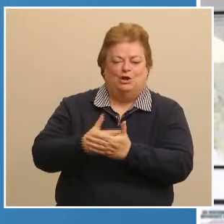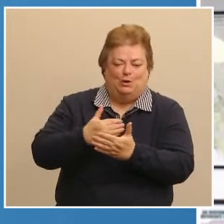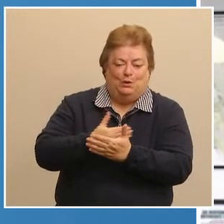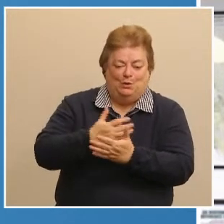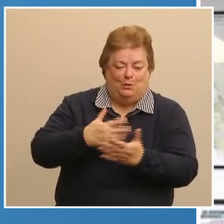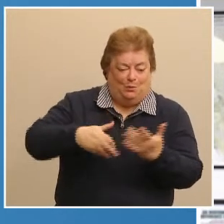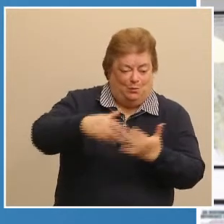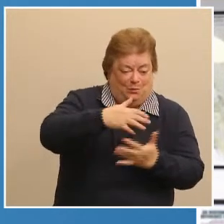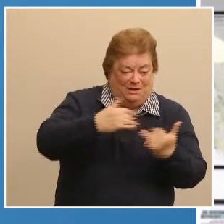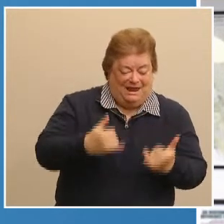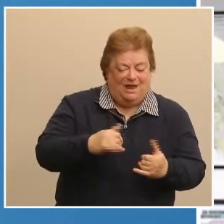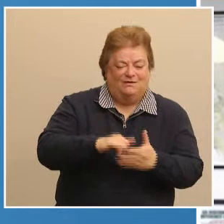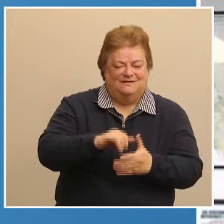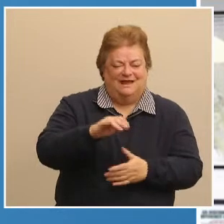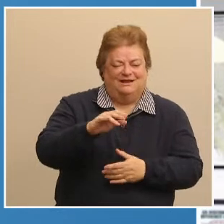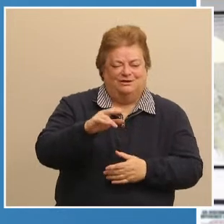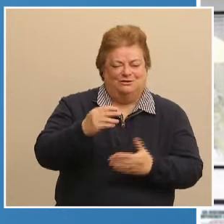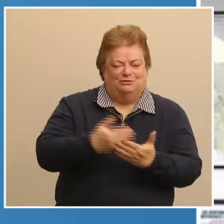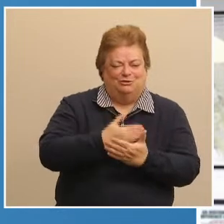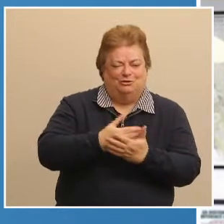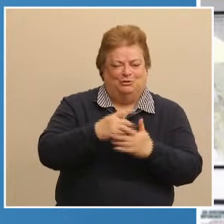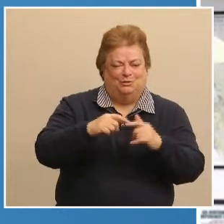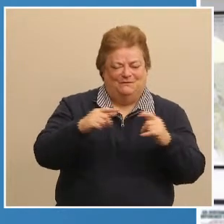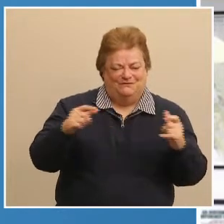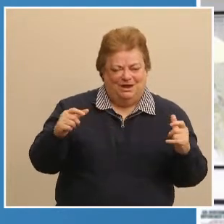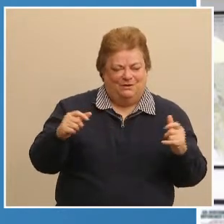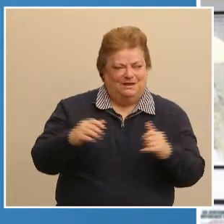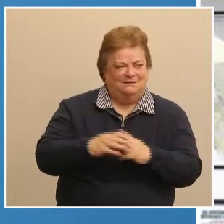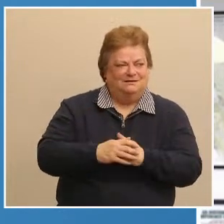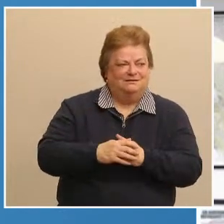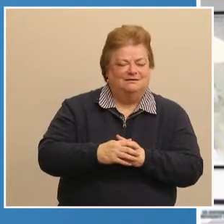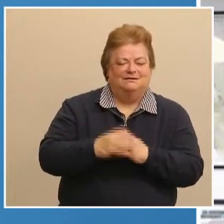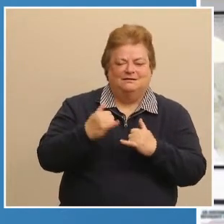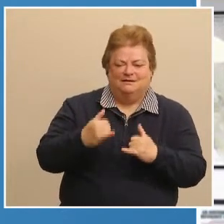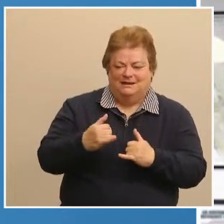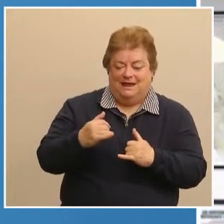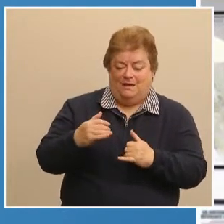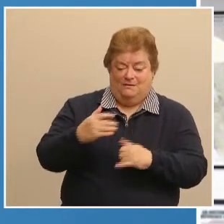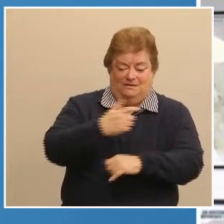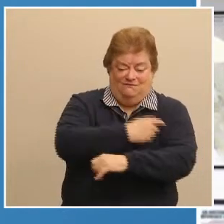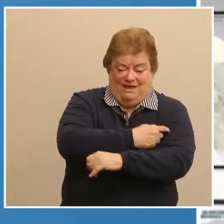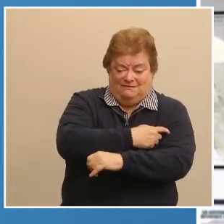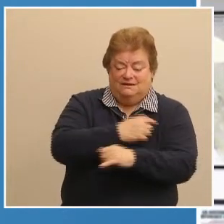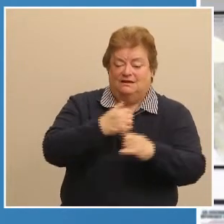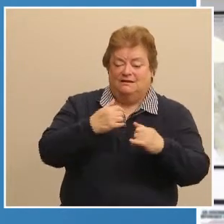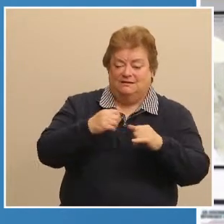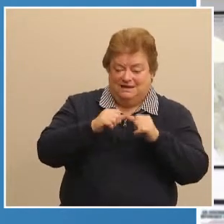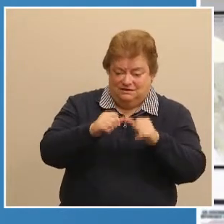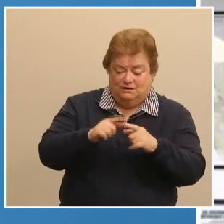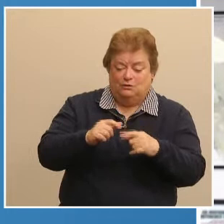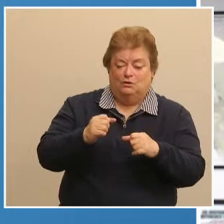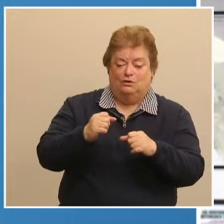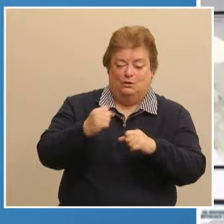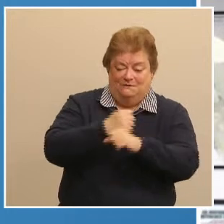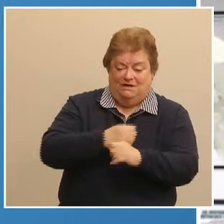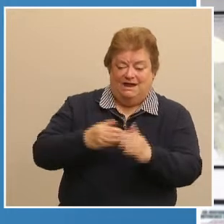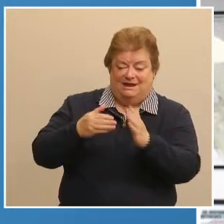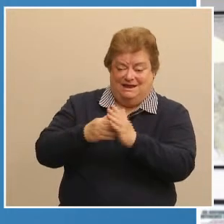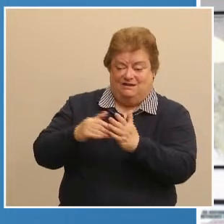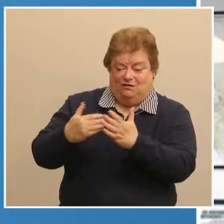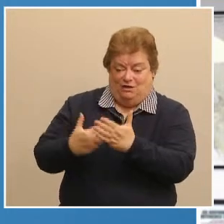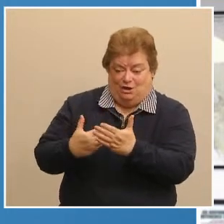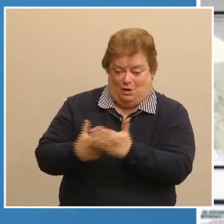So the vaccines that we have work. They work against the new variants. They continue to show good safety profiles, and